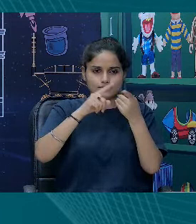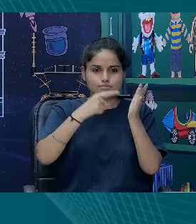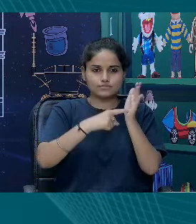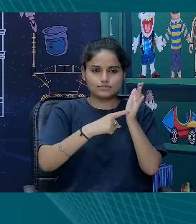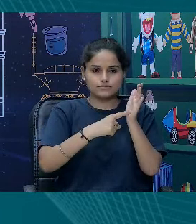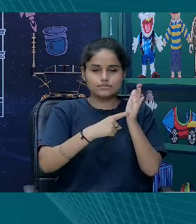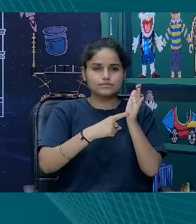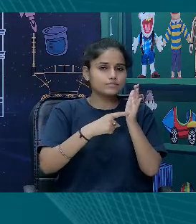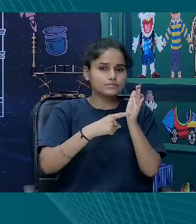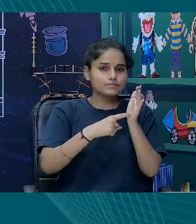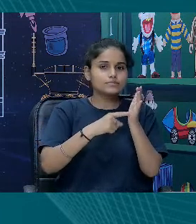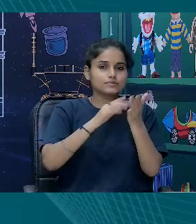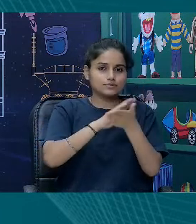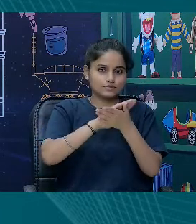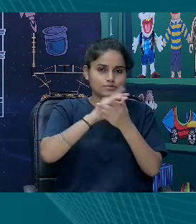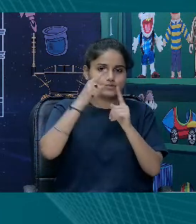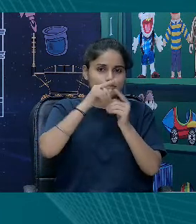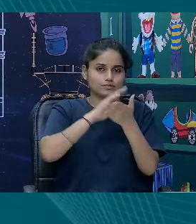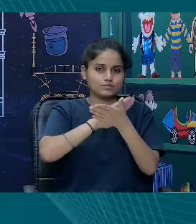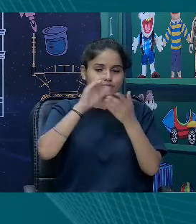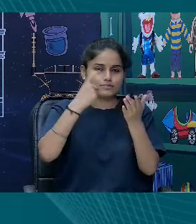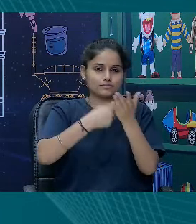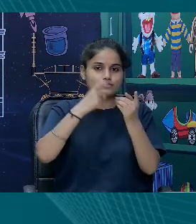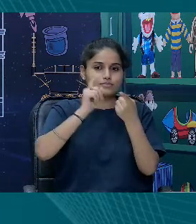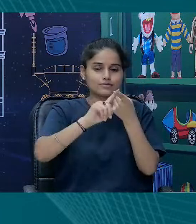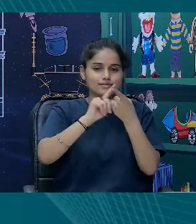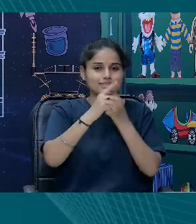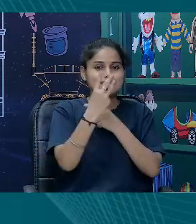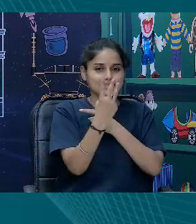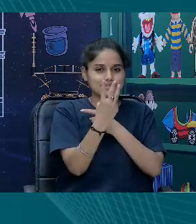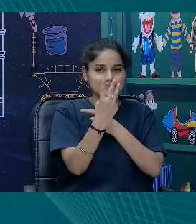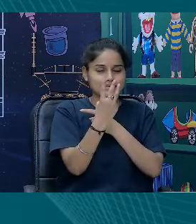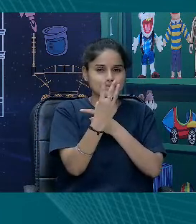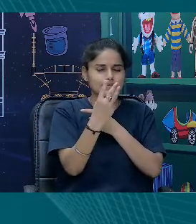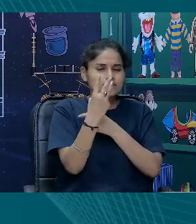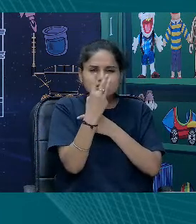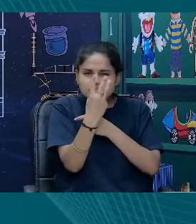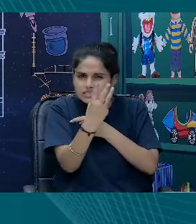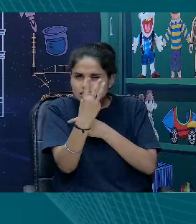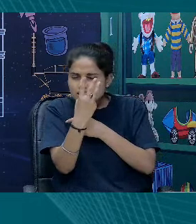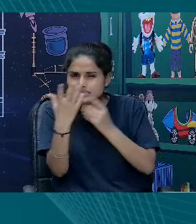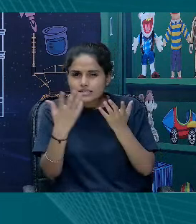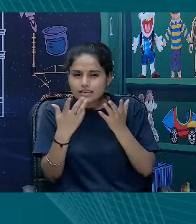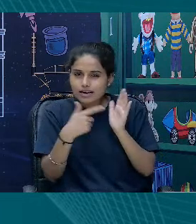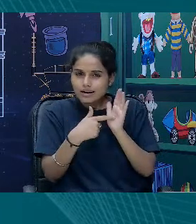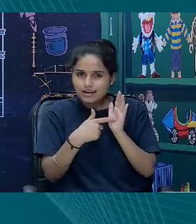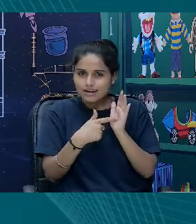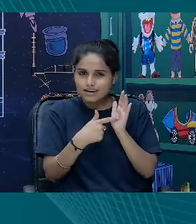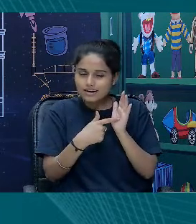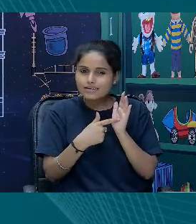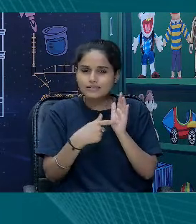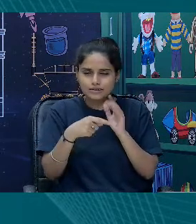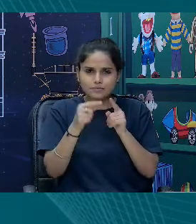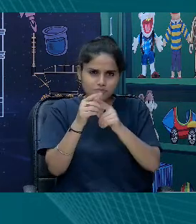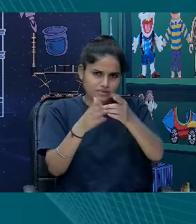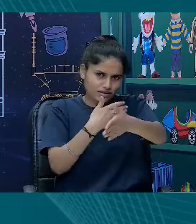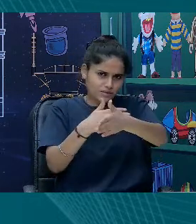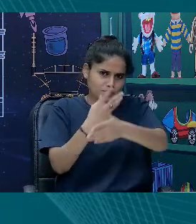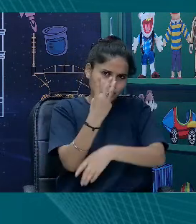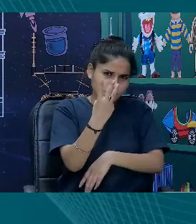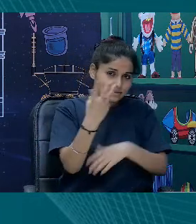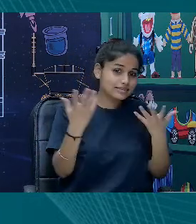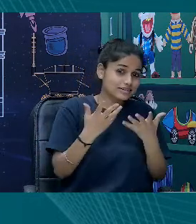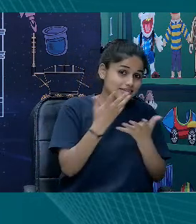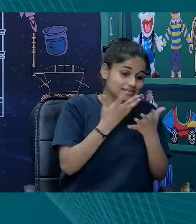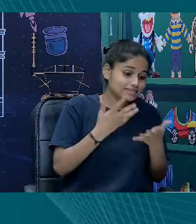T-H-R-E-E, that is T-H-R, three. Three. What are the three things we had in our poem? What are the